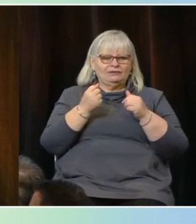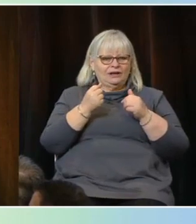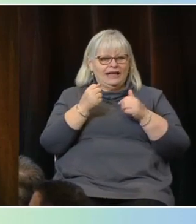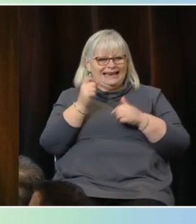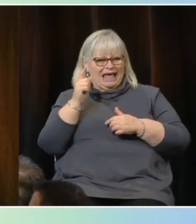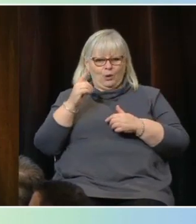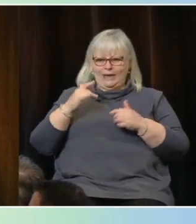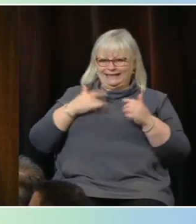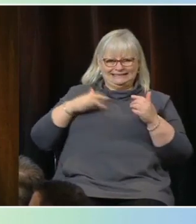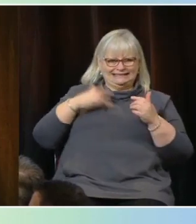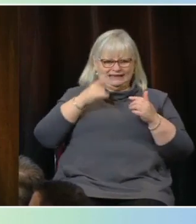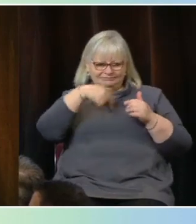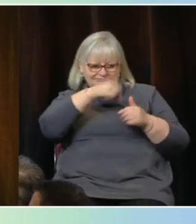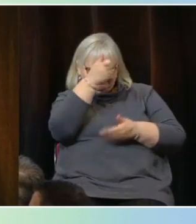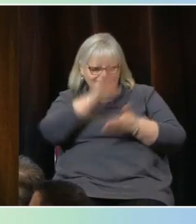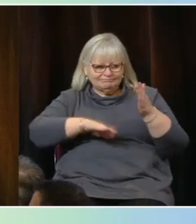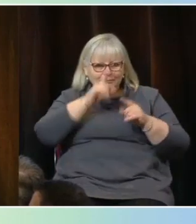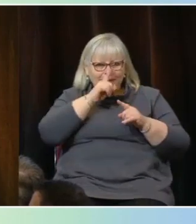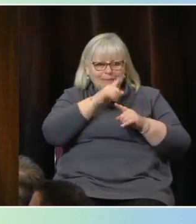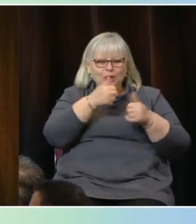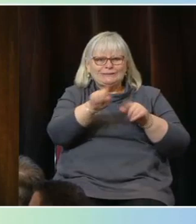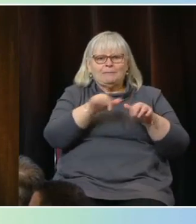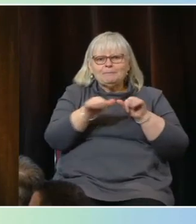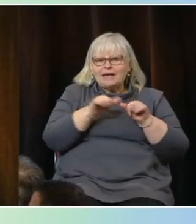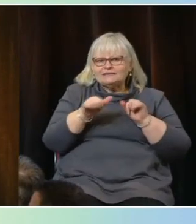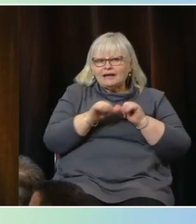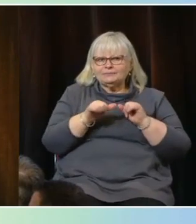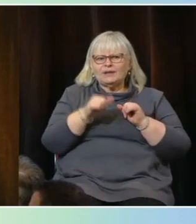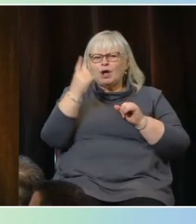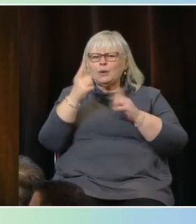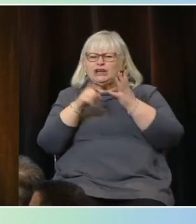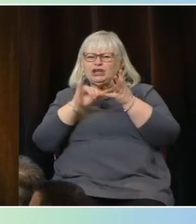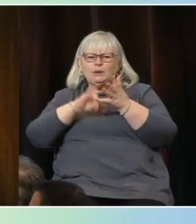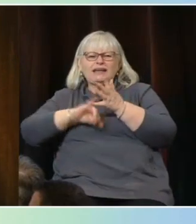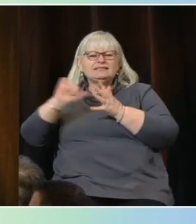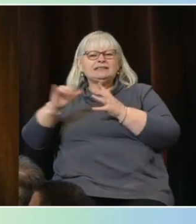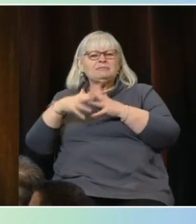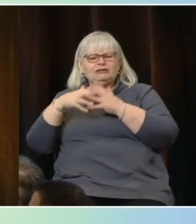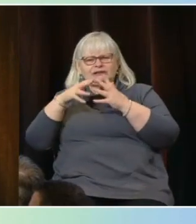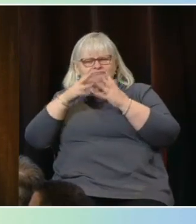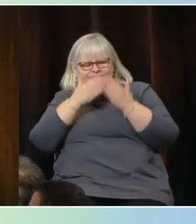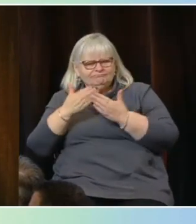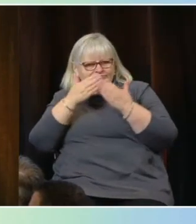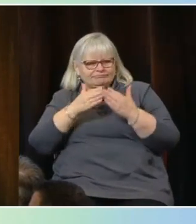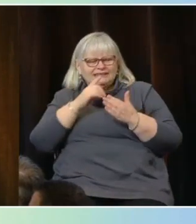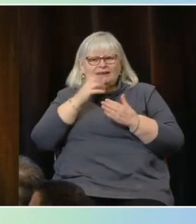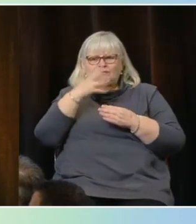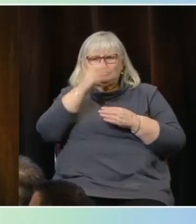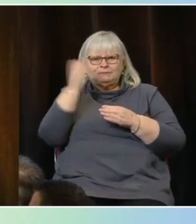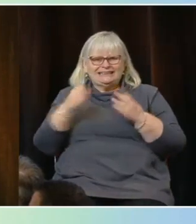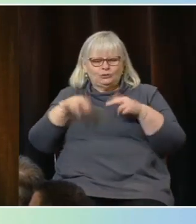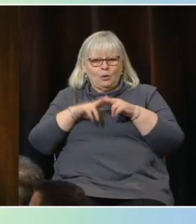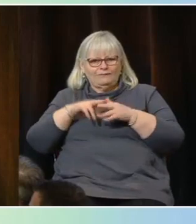talent to its fullest potential one U.S study estimates that up to 40 of the growth in living standards between